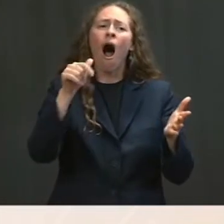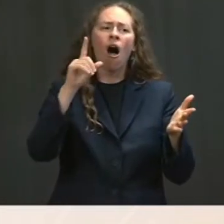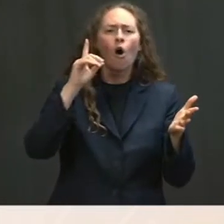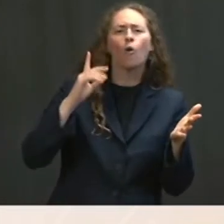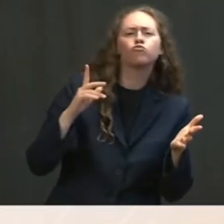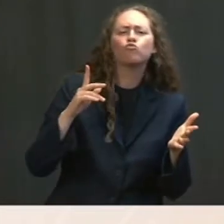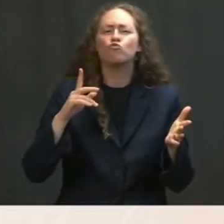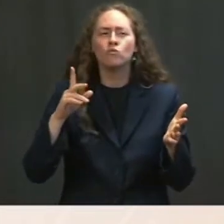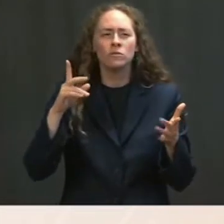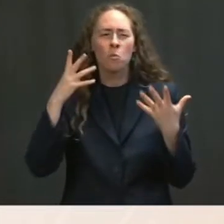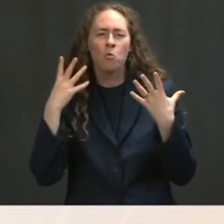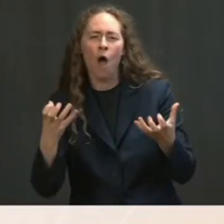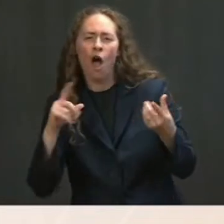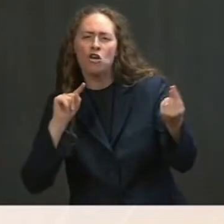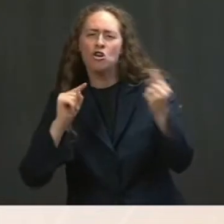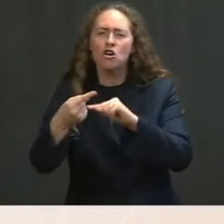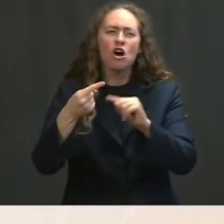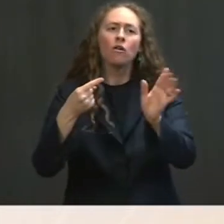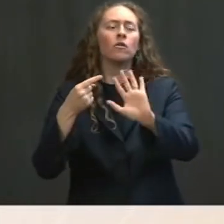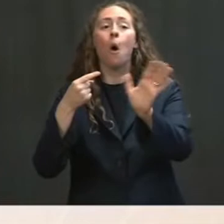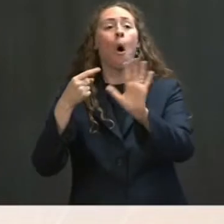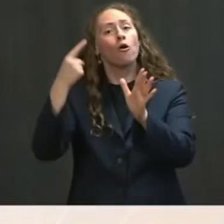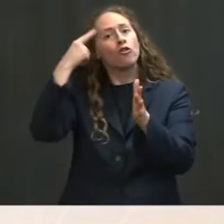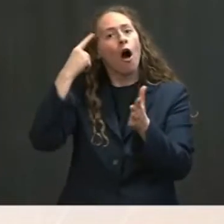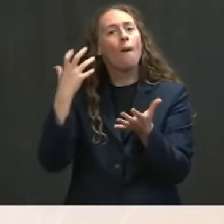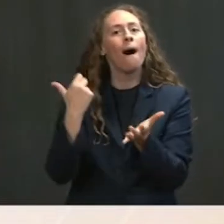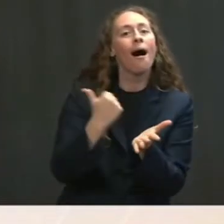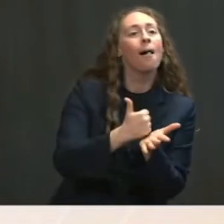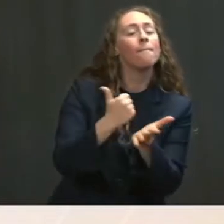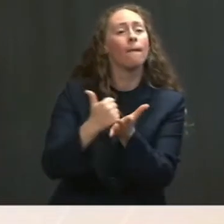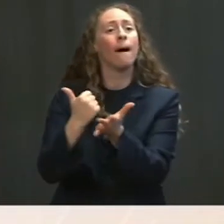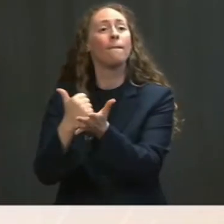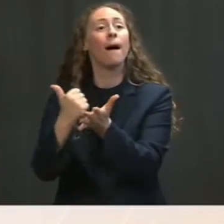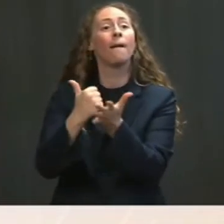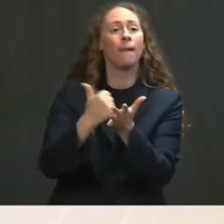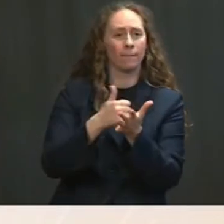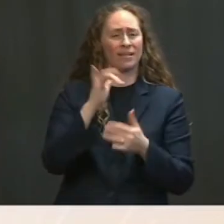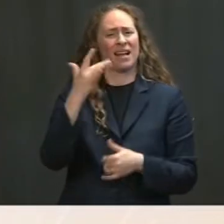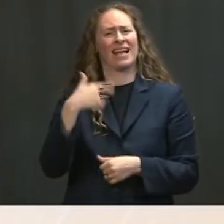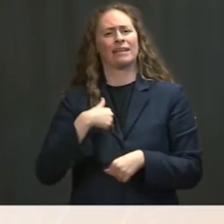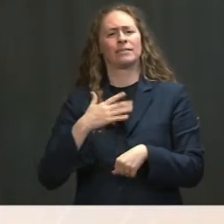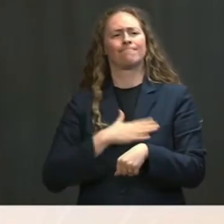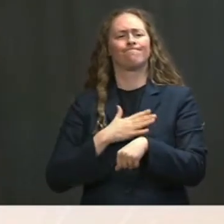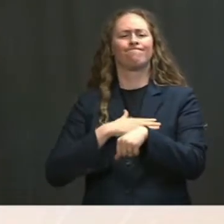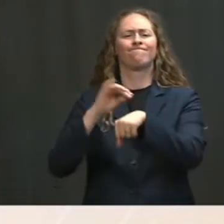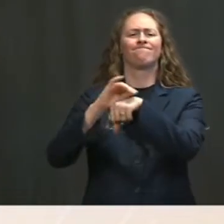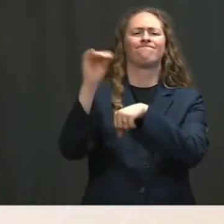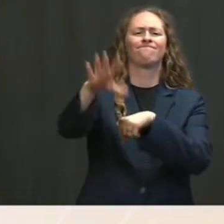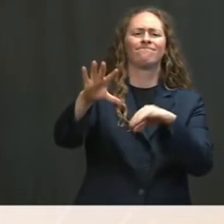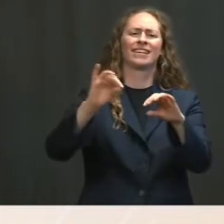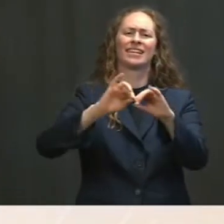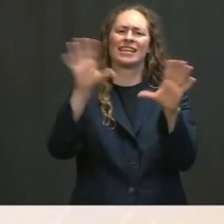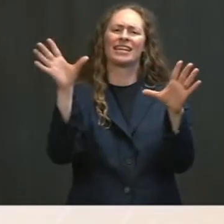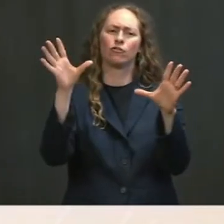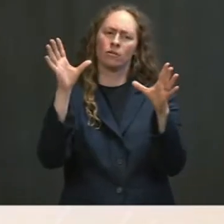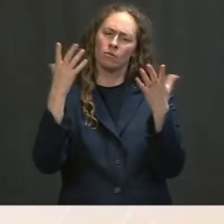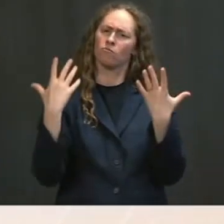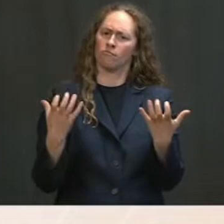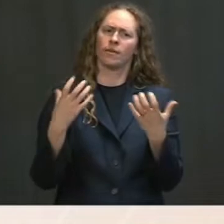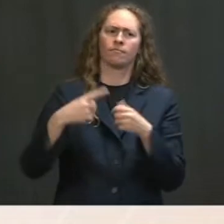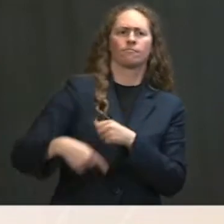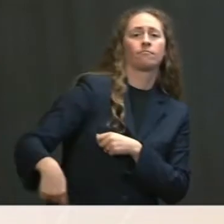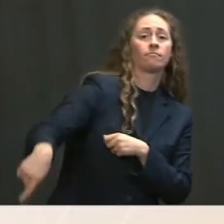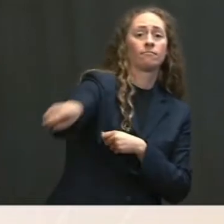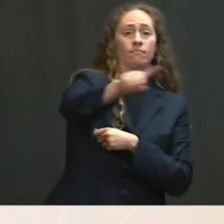sharing information that they think might be helpful. And that's why in this advisory, we make it very clear that among the things we're asking individuals to